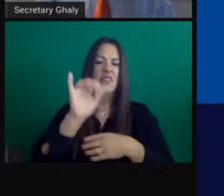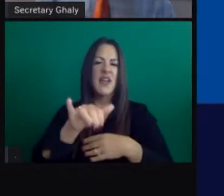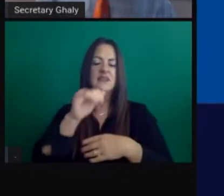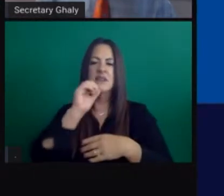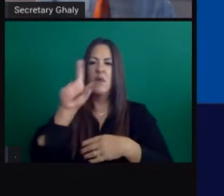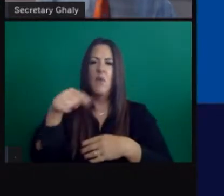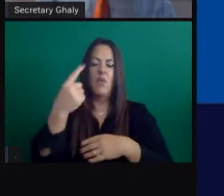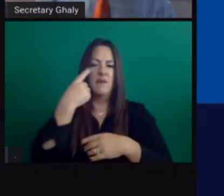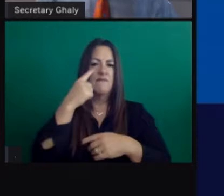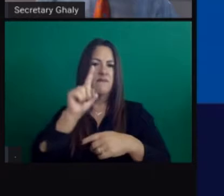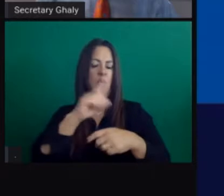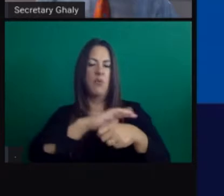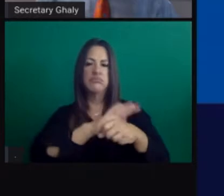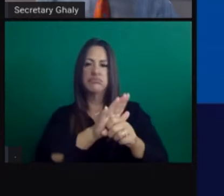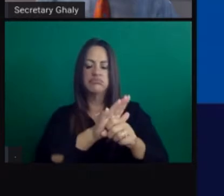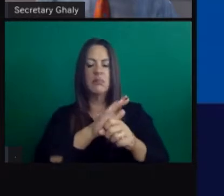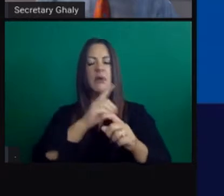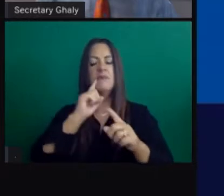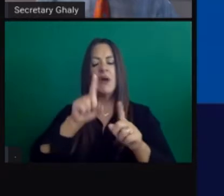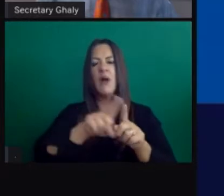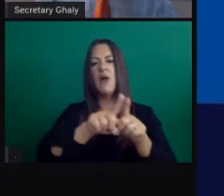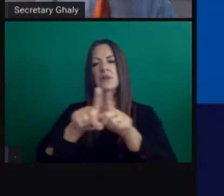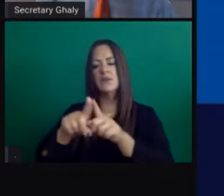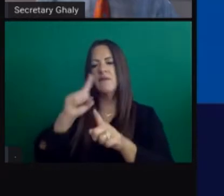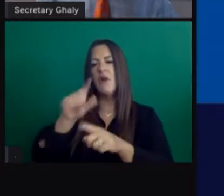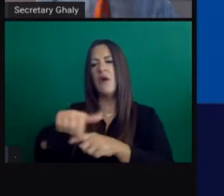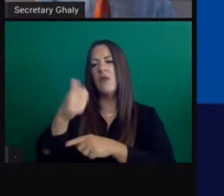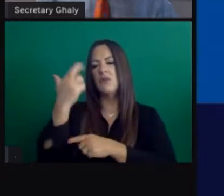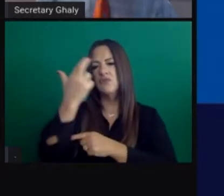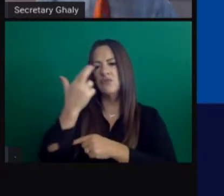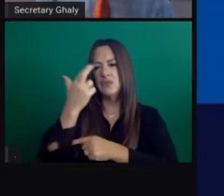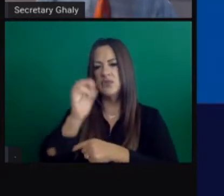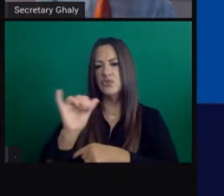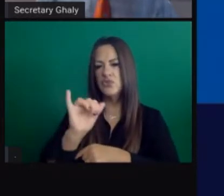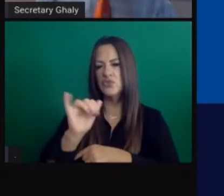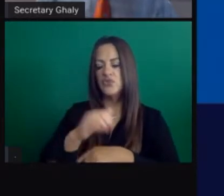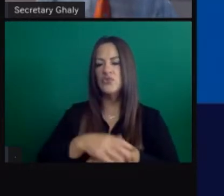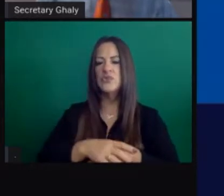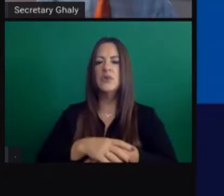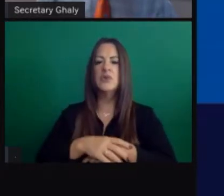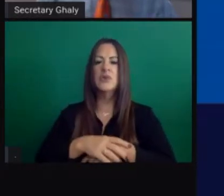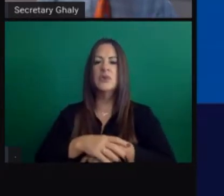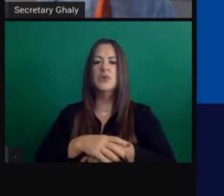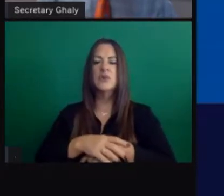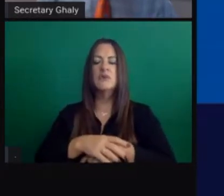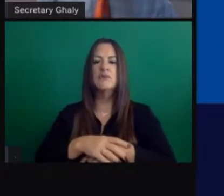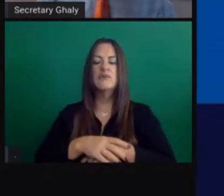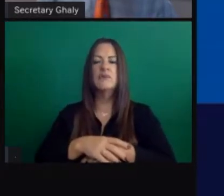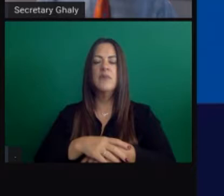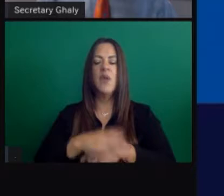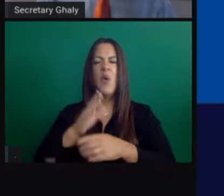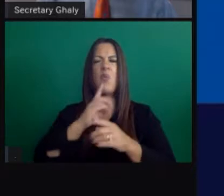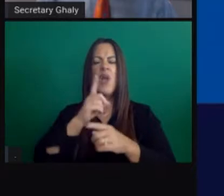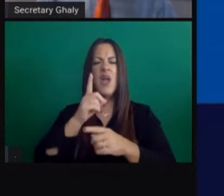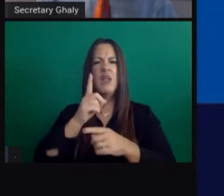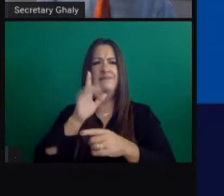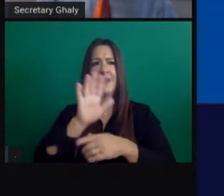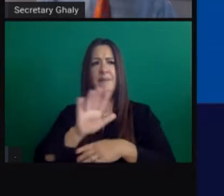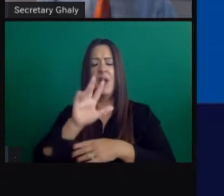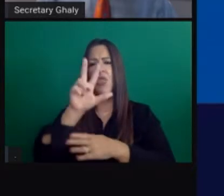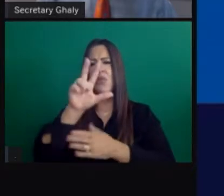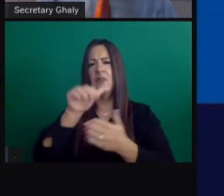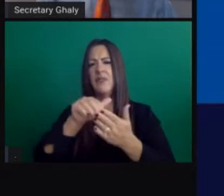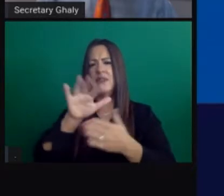those hospital admissions as well, wherein we were seeing over 3,500 hospitalizations a day in